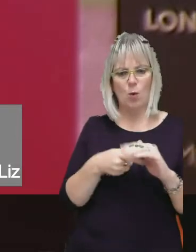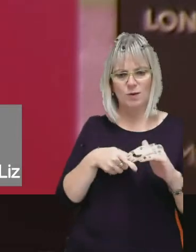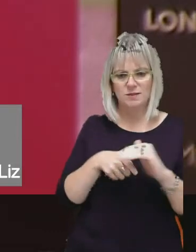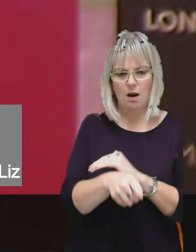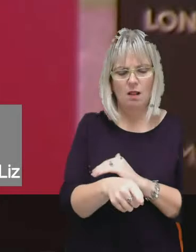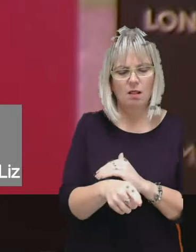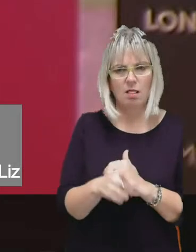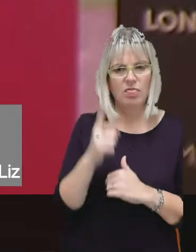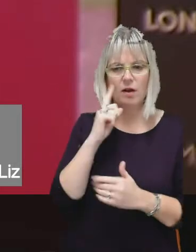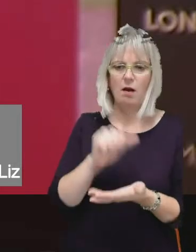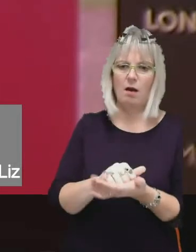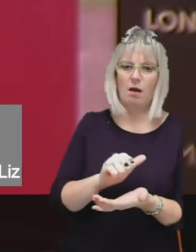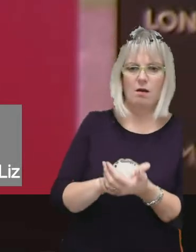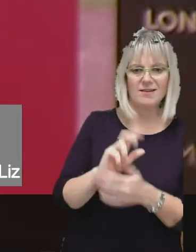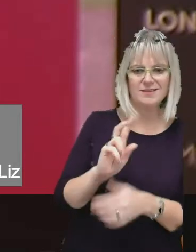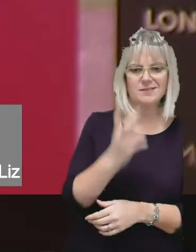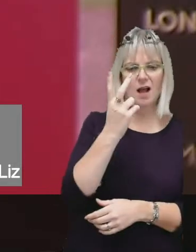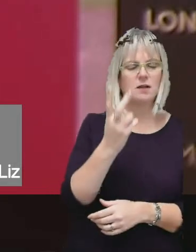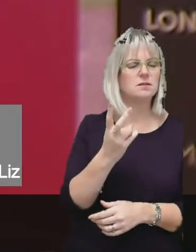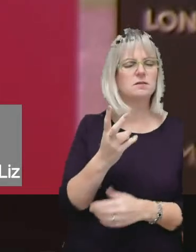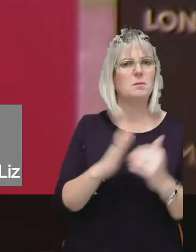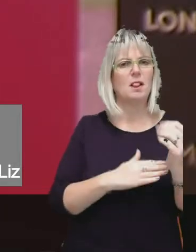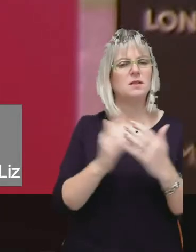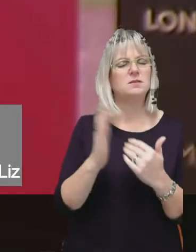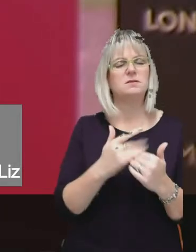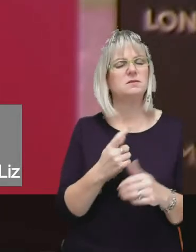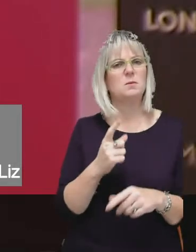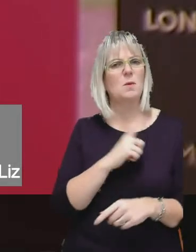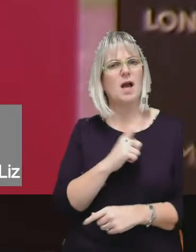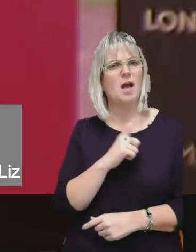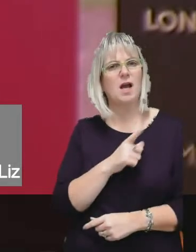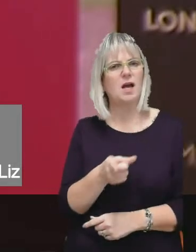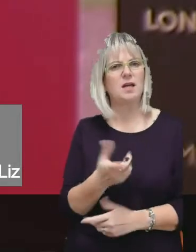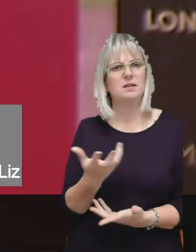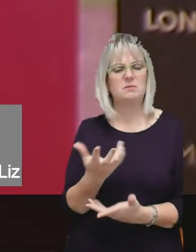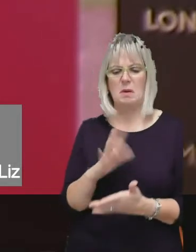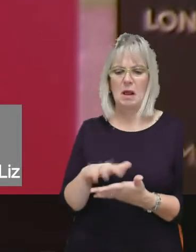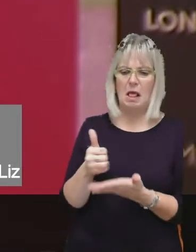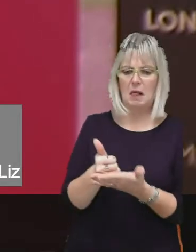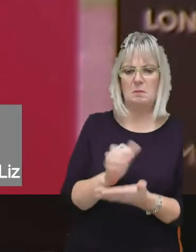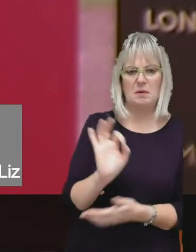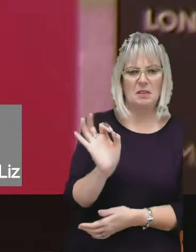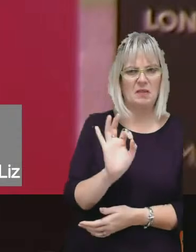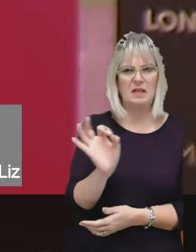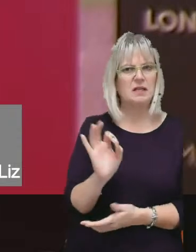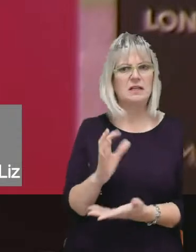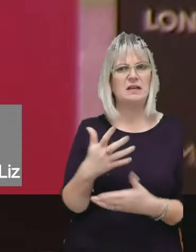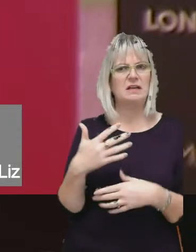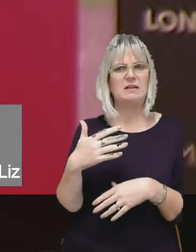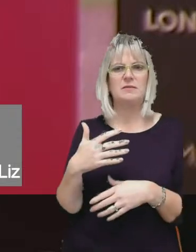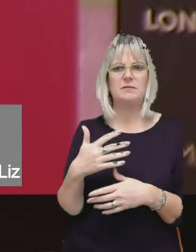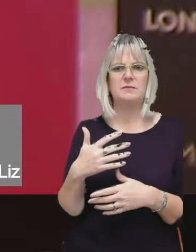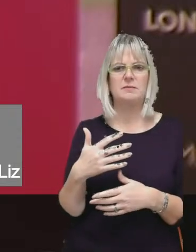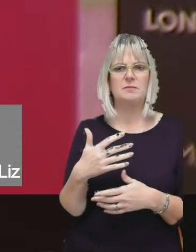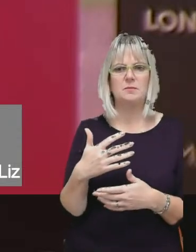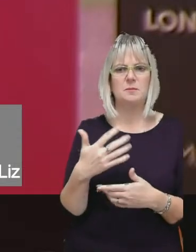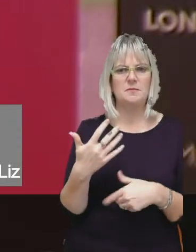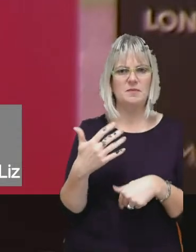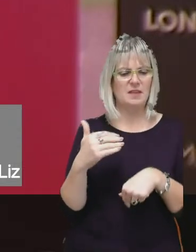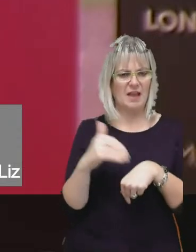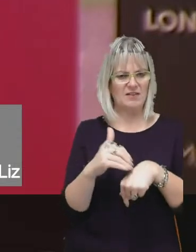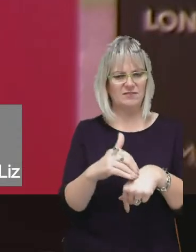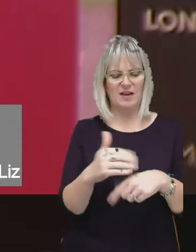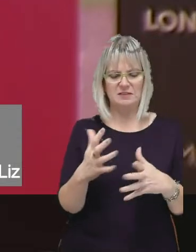London, as well as accelerating the climate crisis, traffic gridlock, and failure to implement a circular